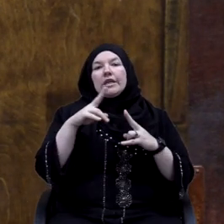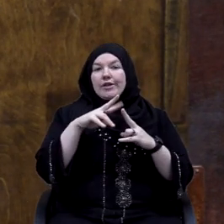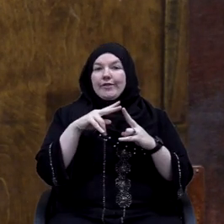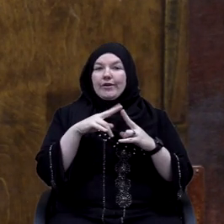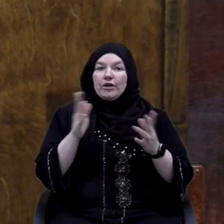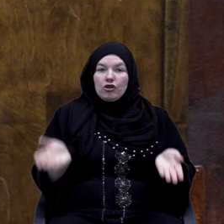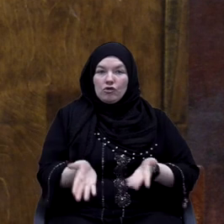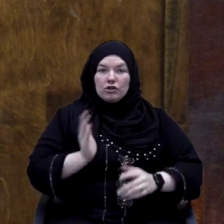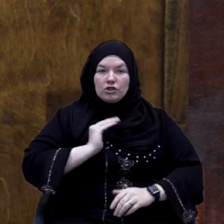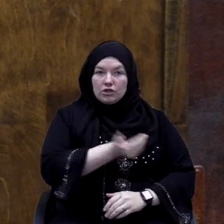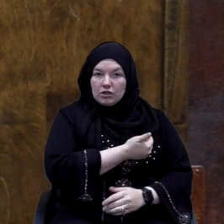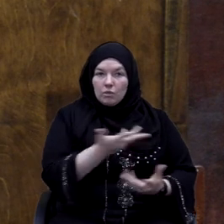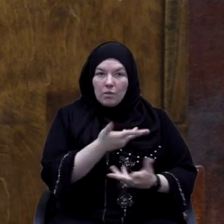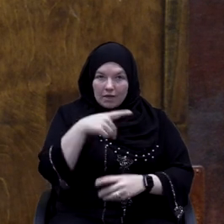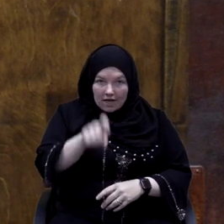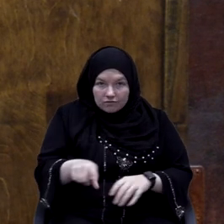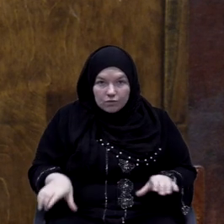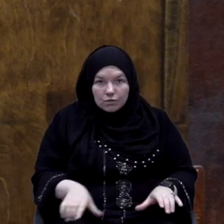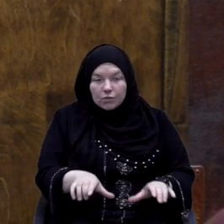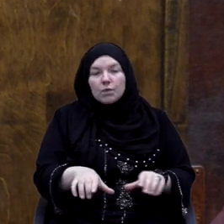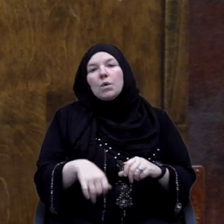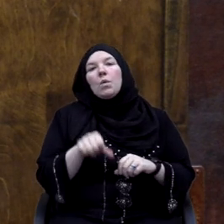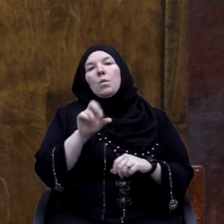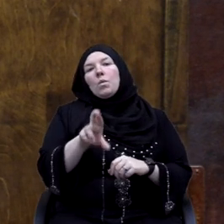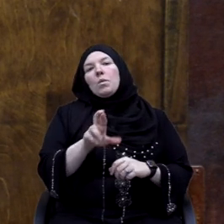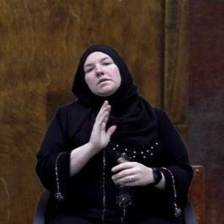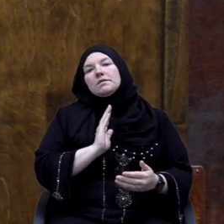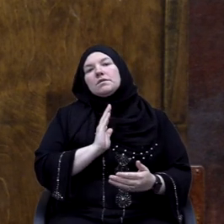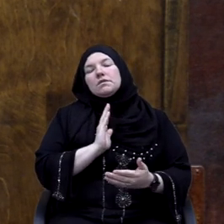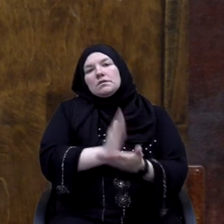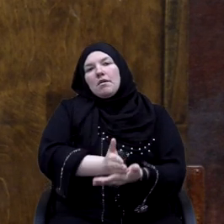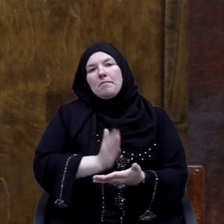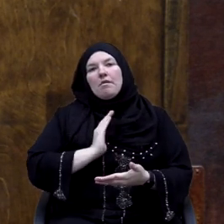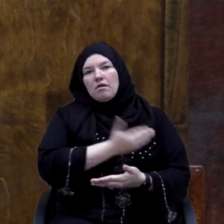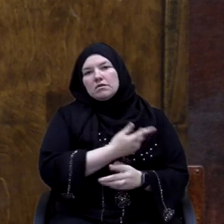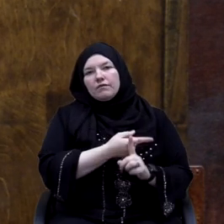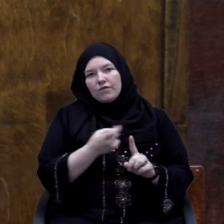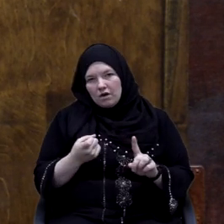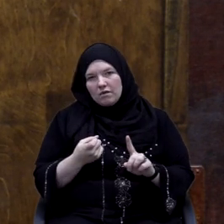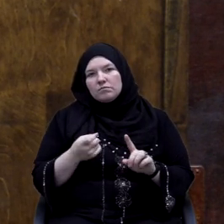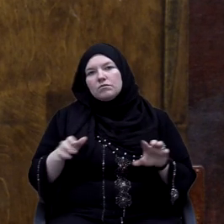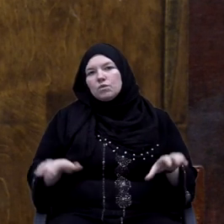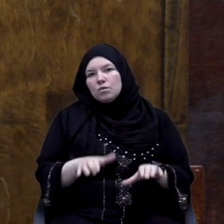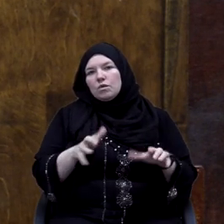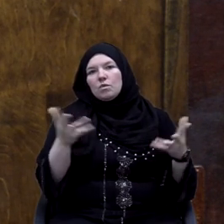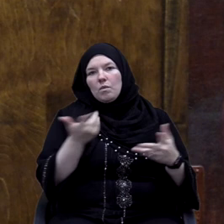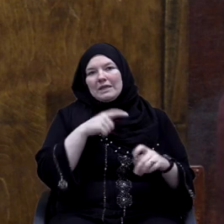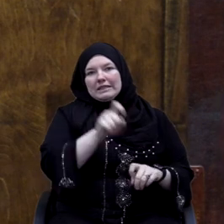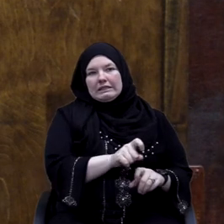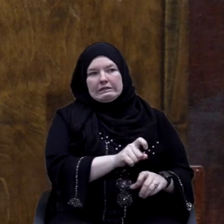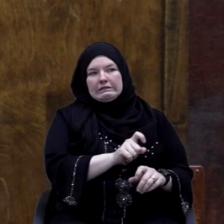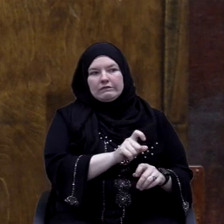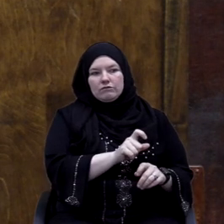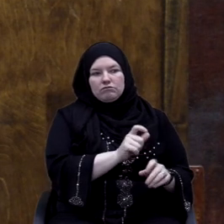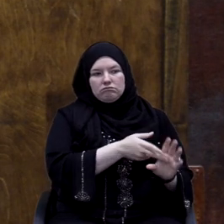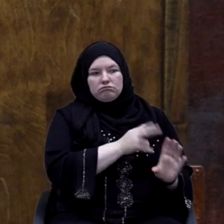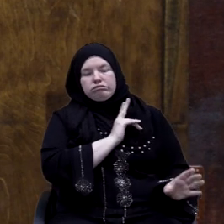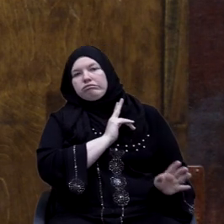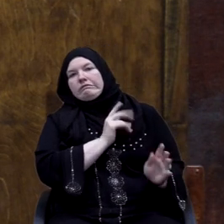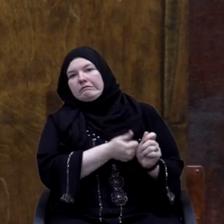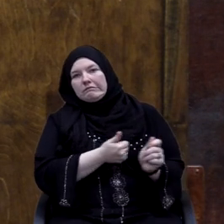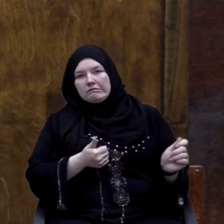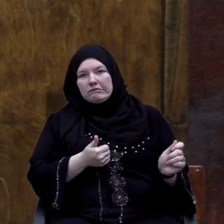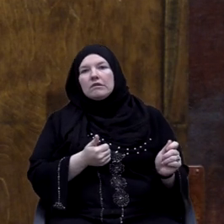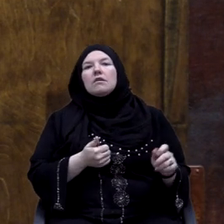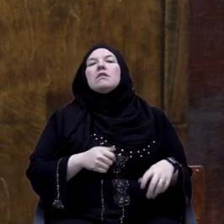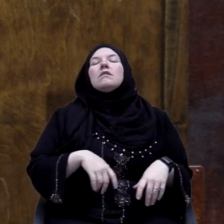do what we have to do or to stop us from doing what we need to quit. Here, it